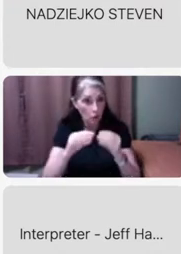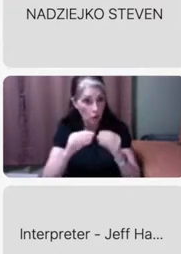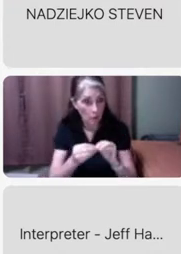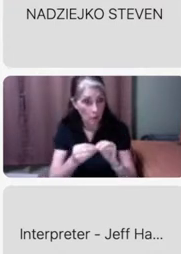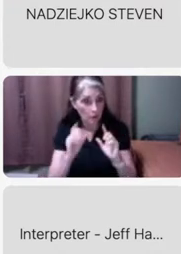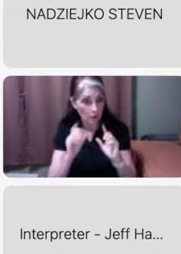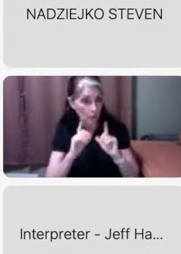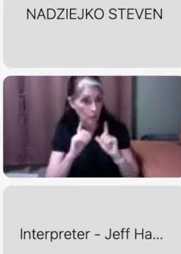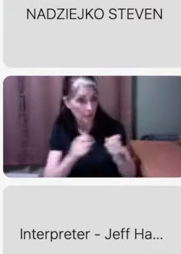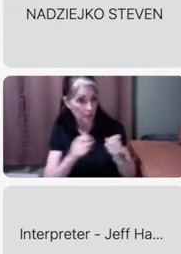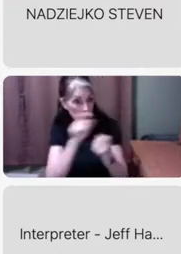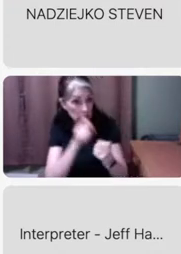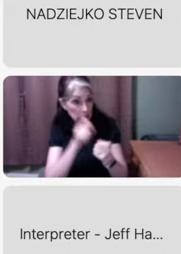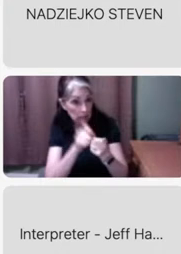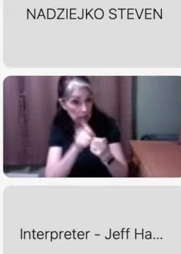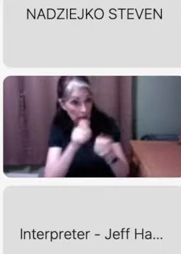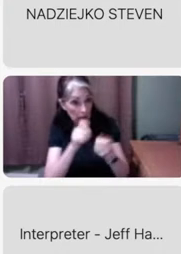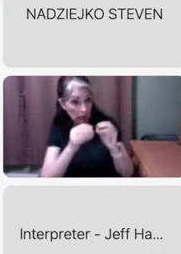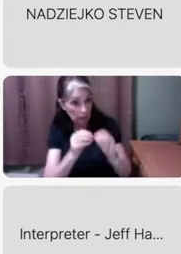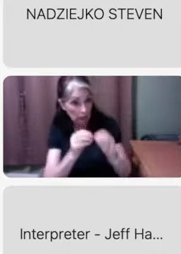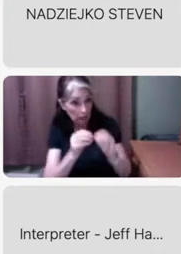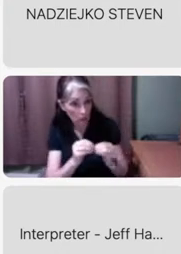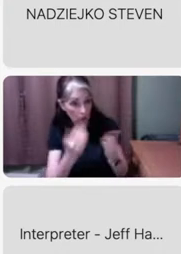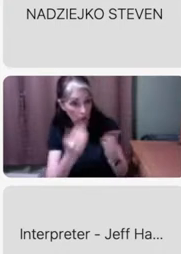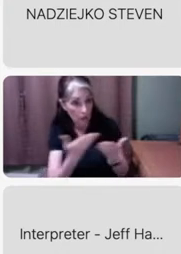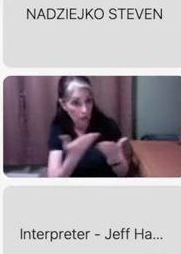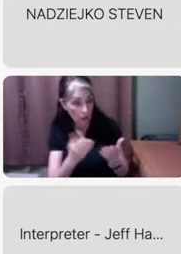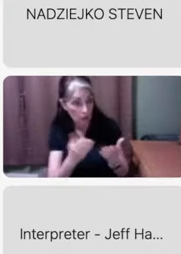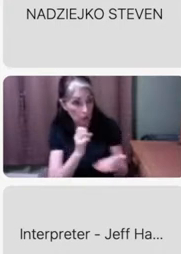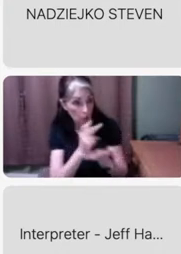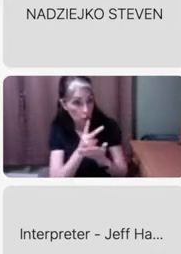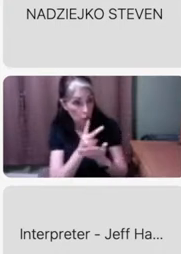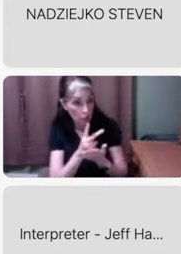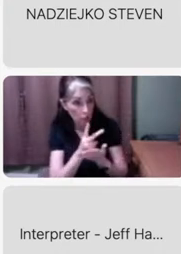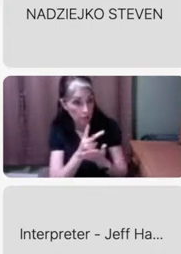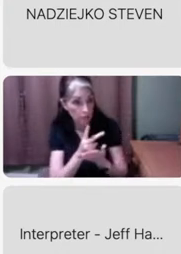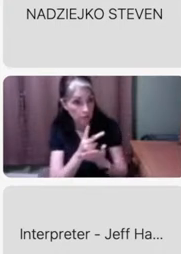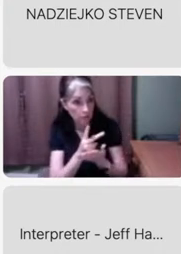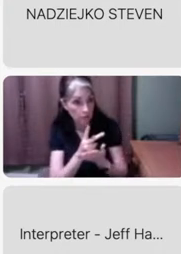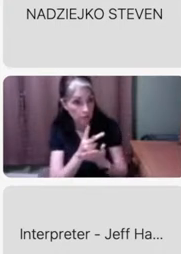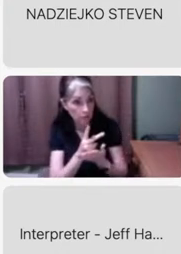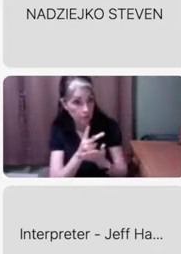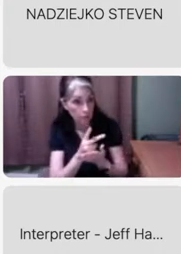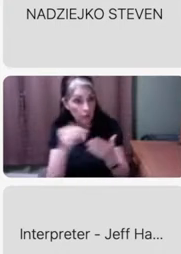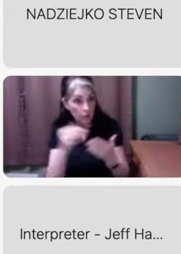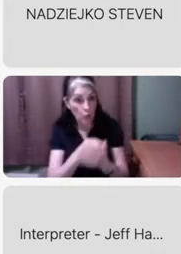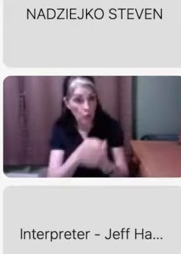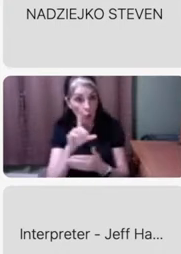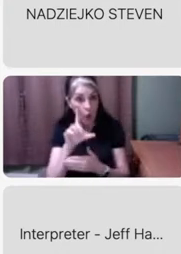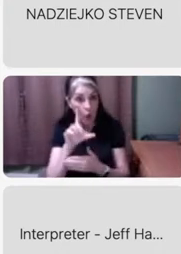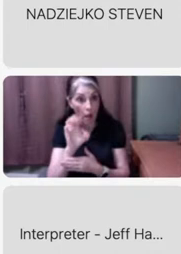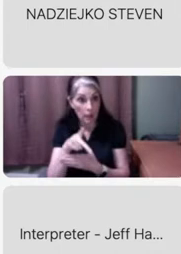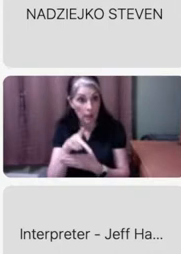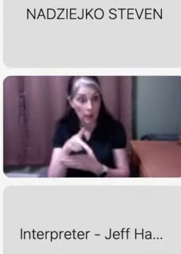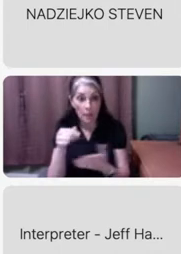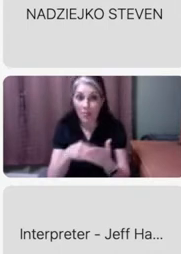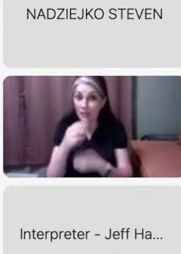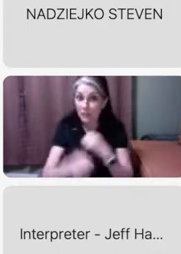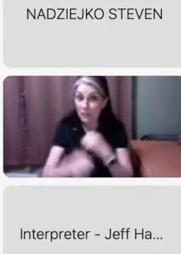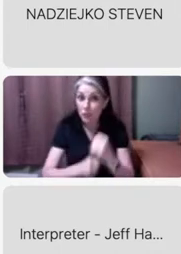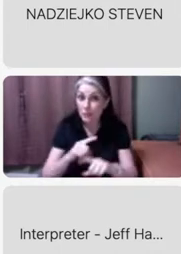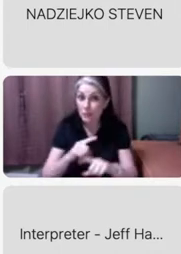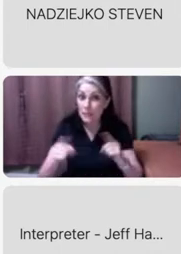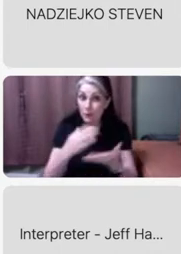items we were going to approve in a new lcap this year due to different budget processes